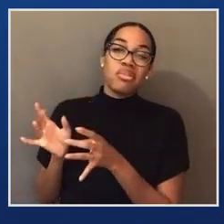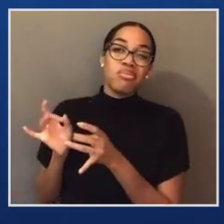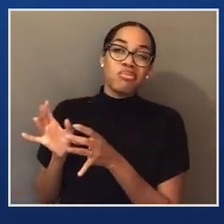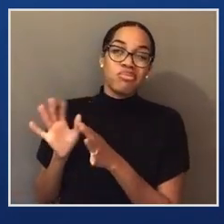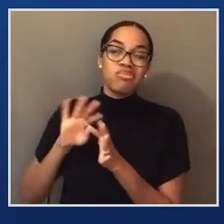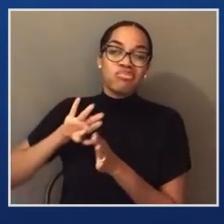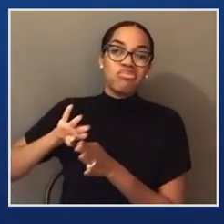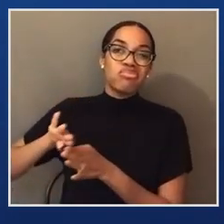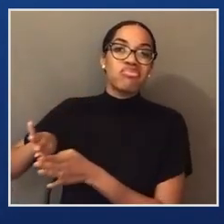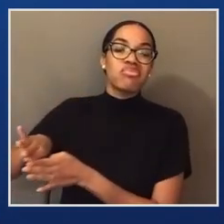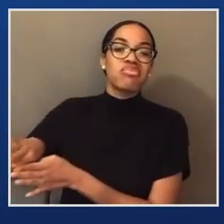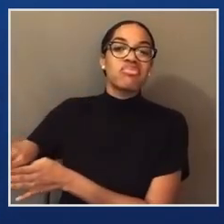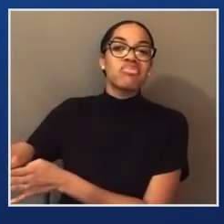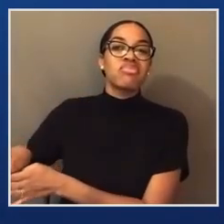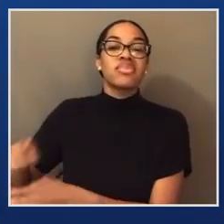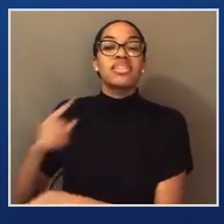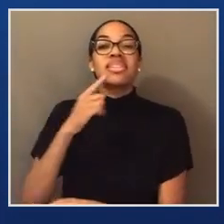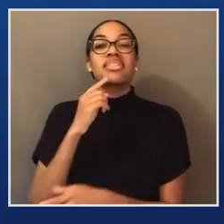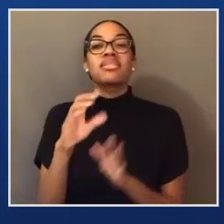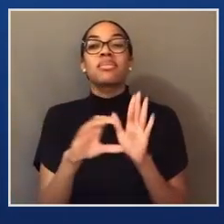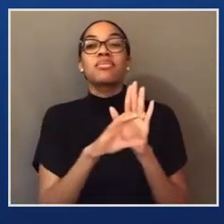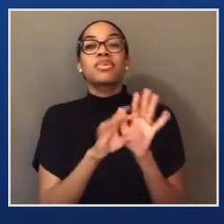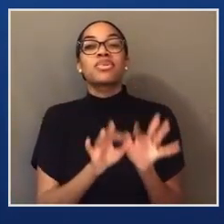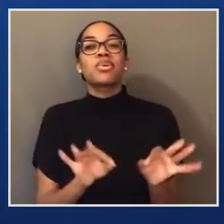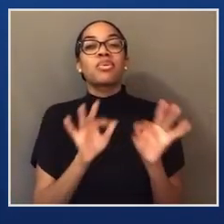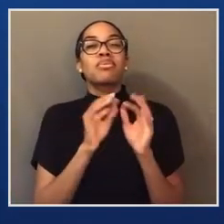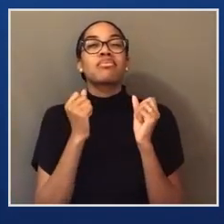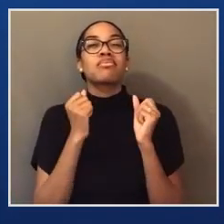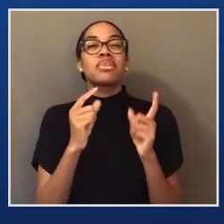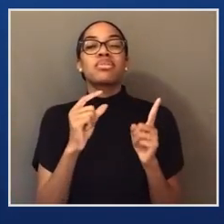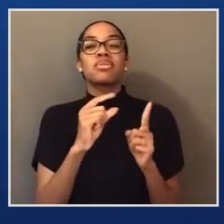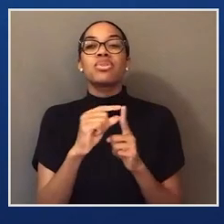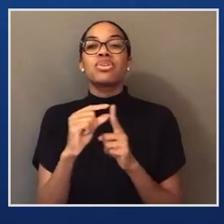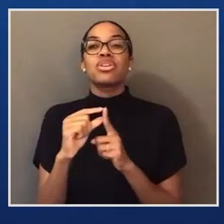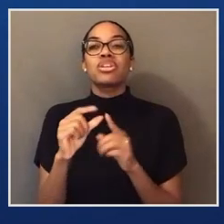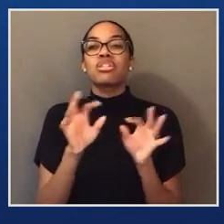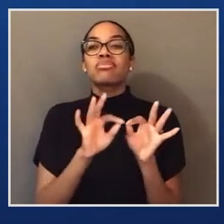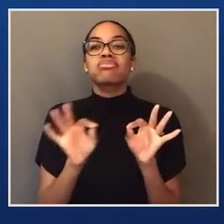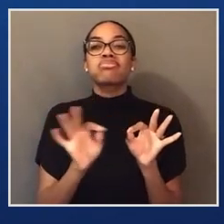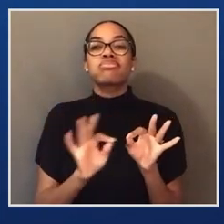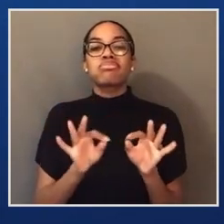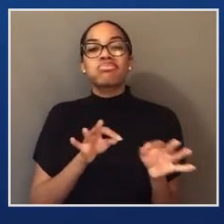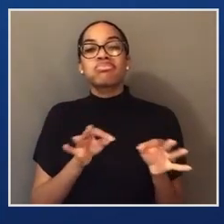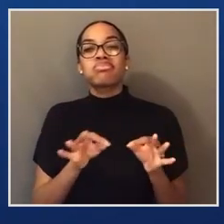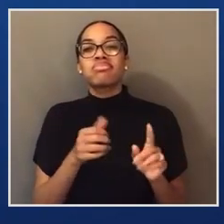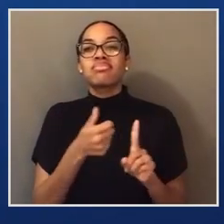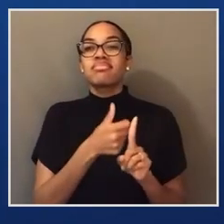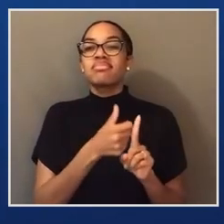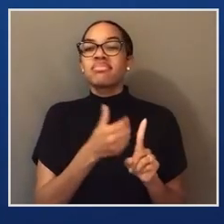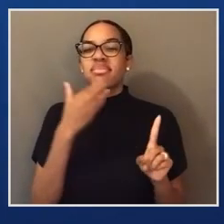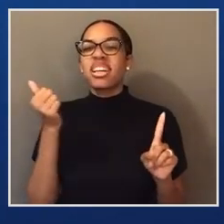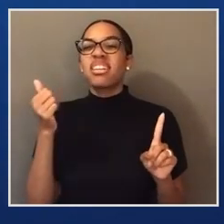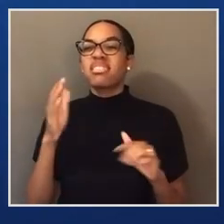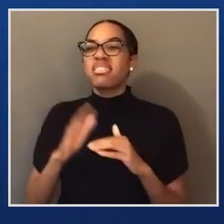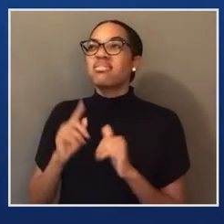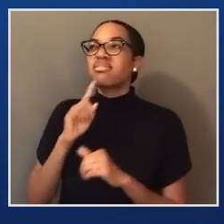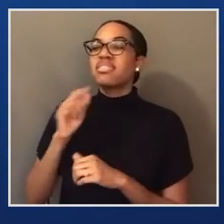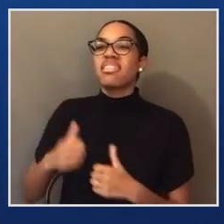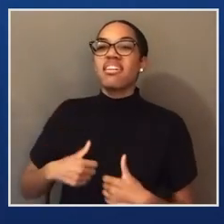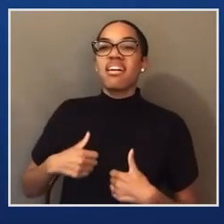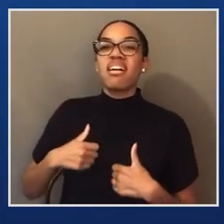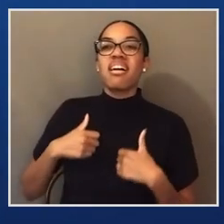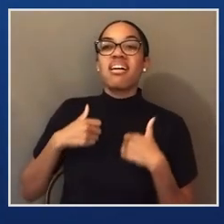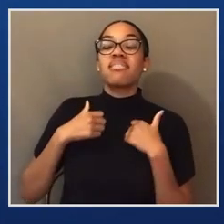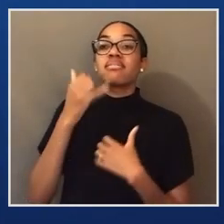picture's worth a thousand words. Paint the canvas, better let it shine. I done some things that's dead